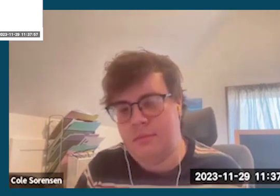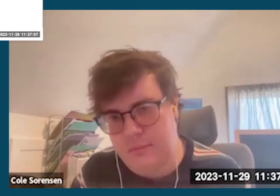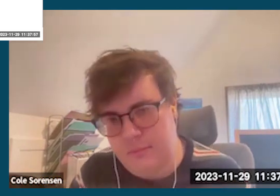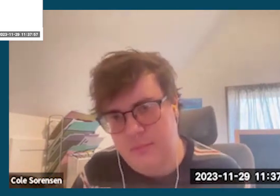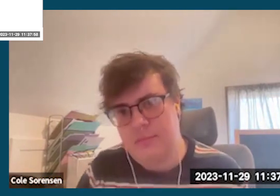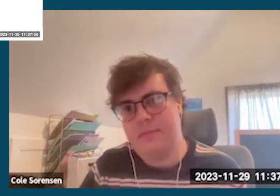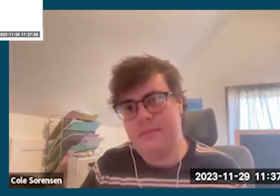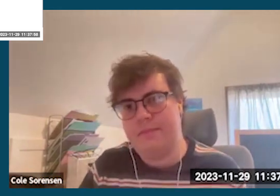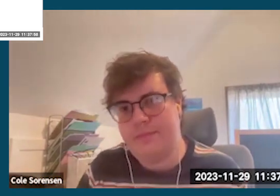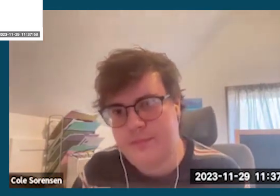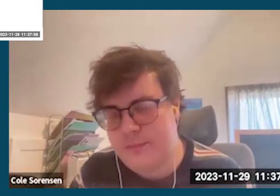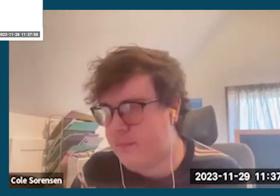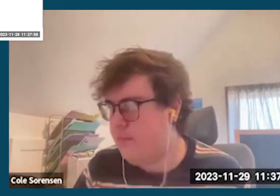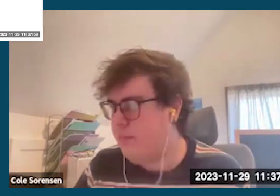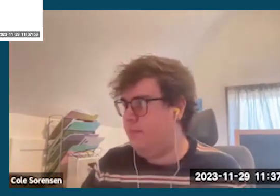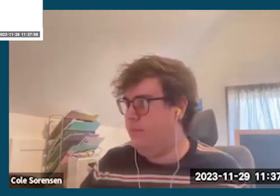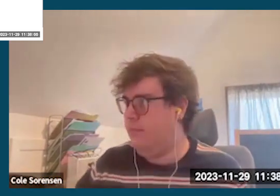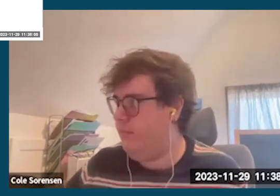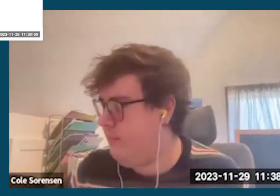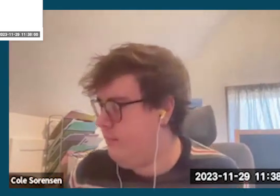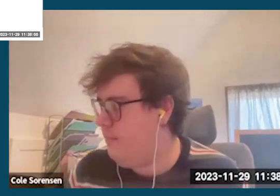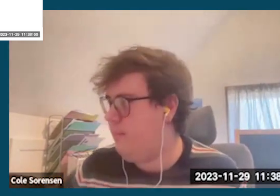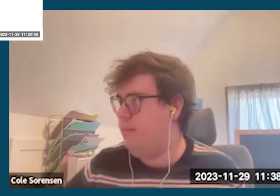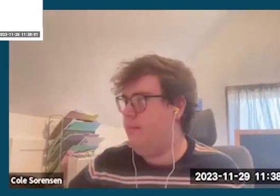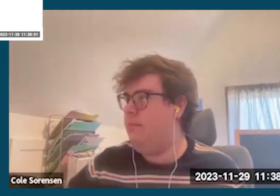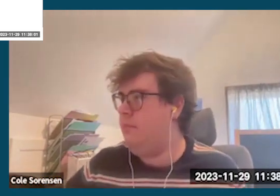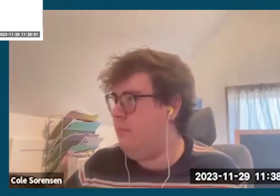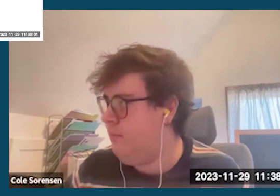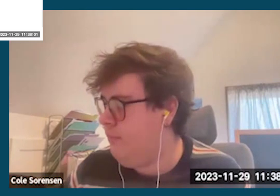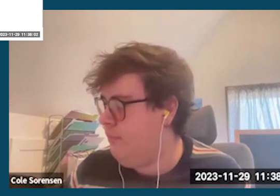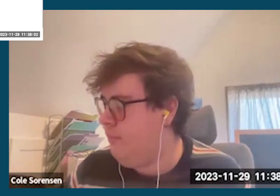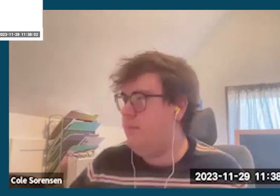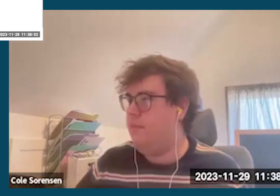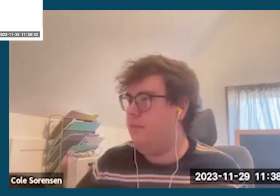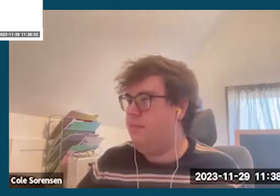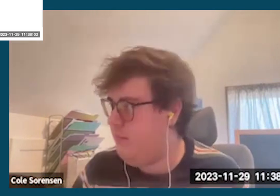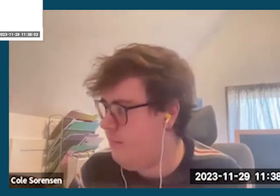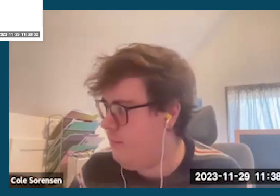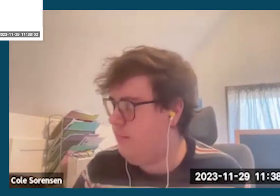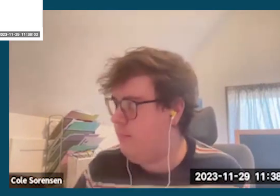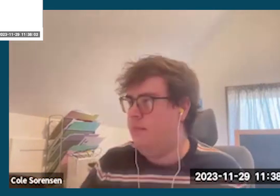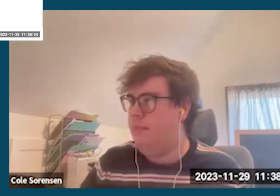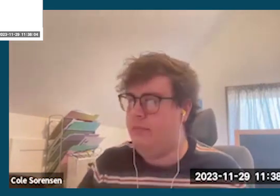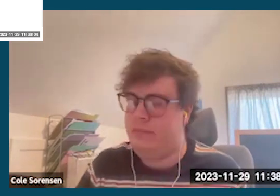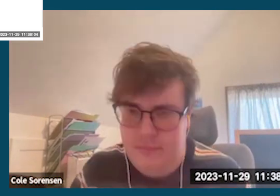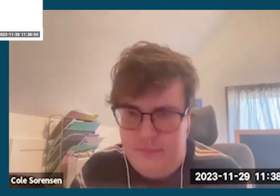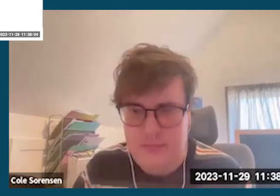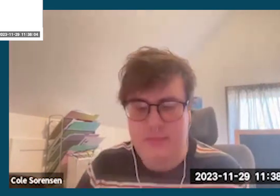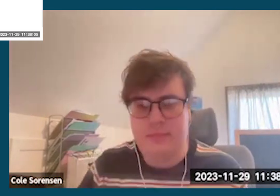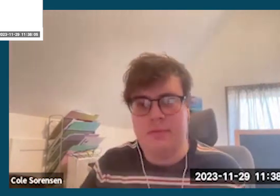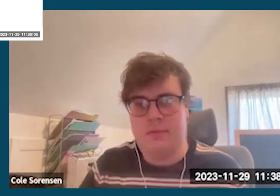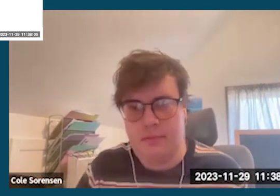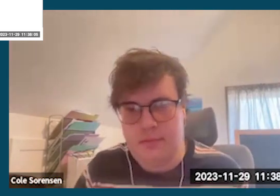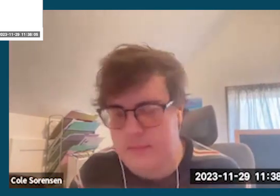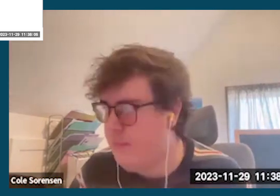device, but not always. I occasionally run into that issue with relay services too, plus people often